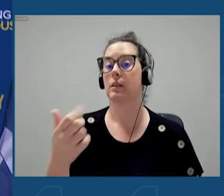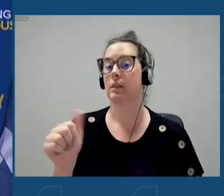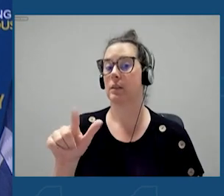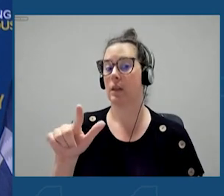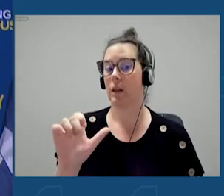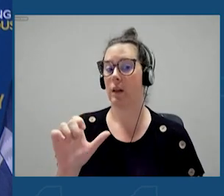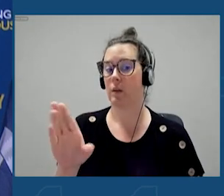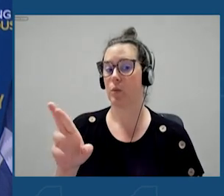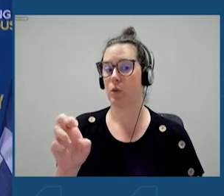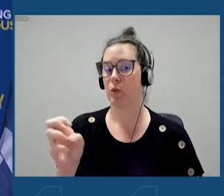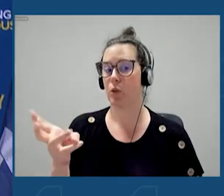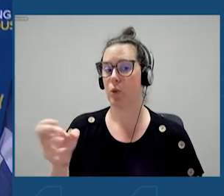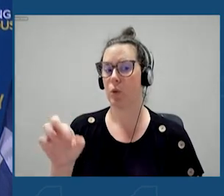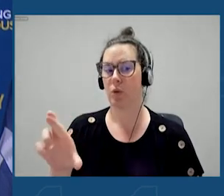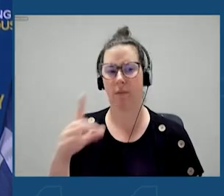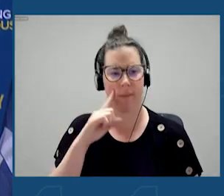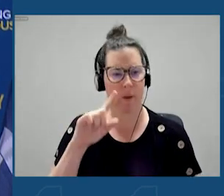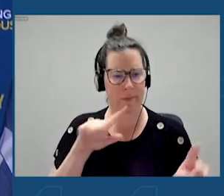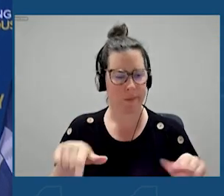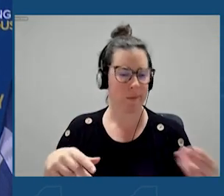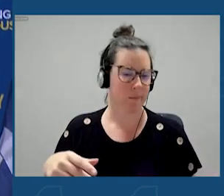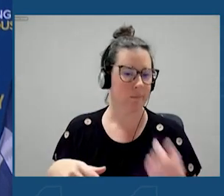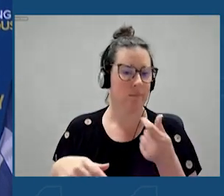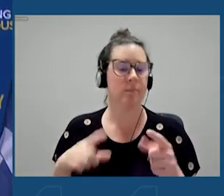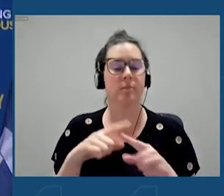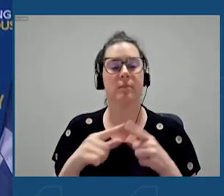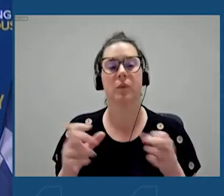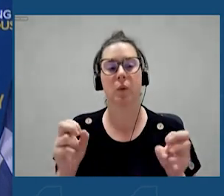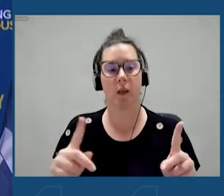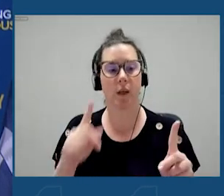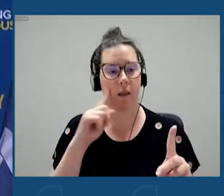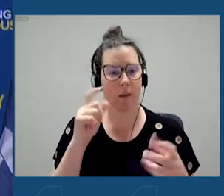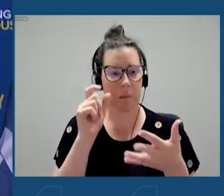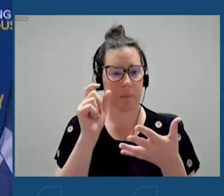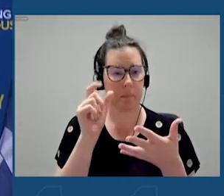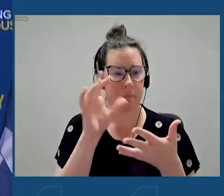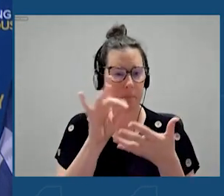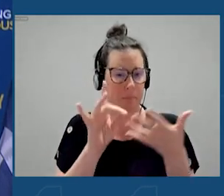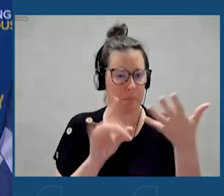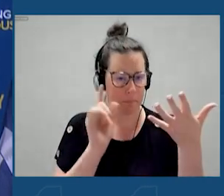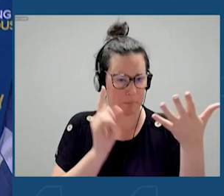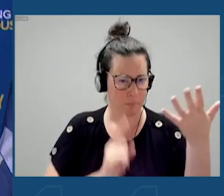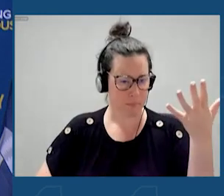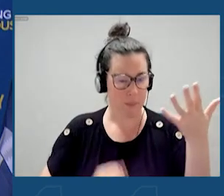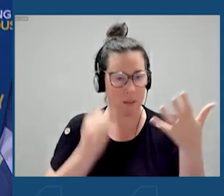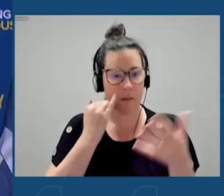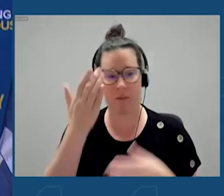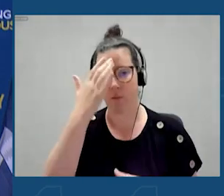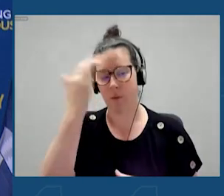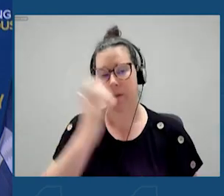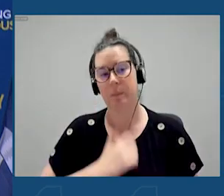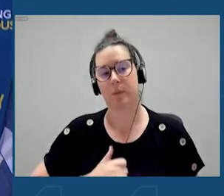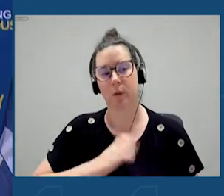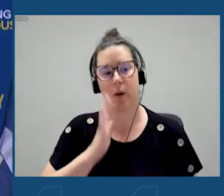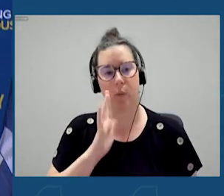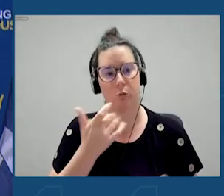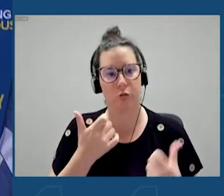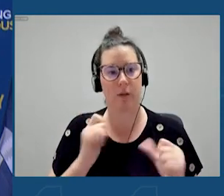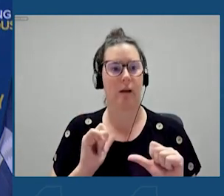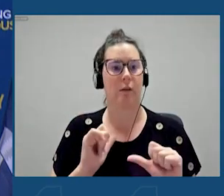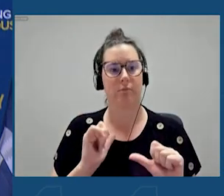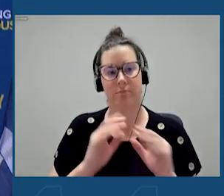I thought she was coming. That's right. And I think we've got everybody. If I forgot you, I apologize, and I'll try to make it up to you.